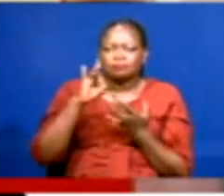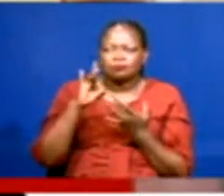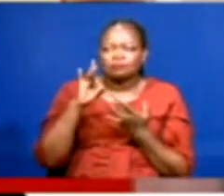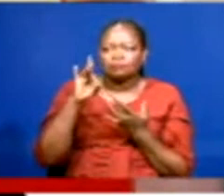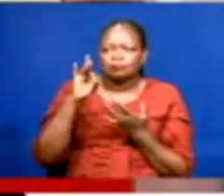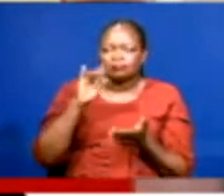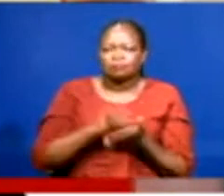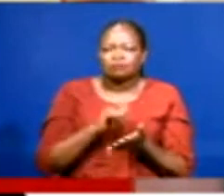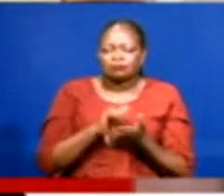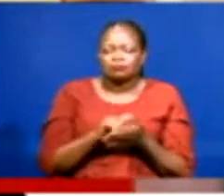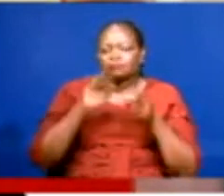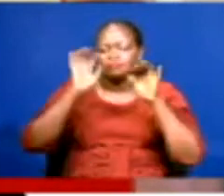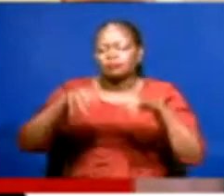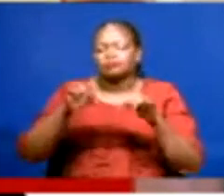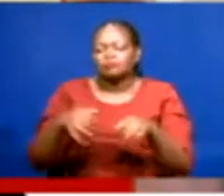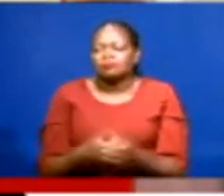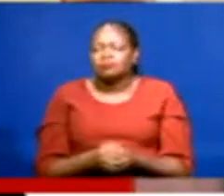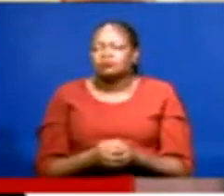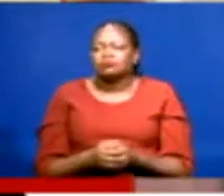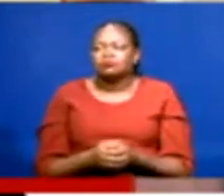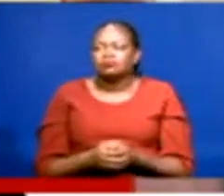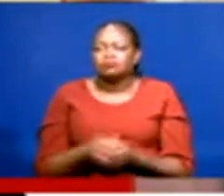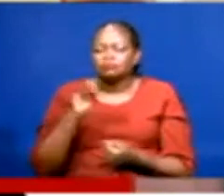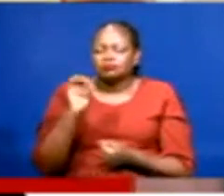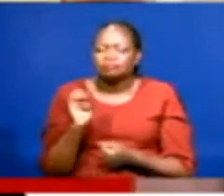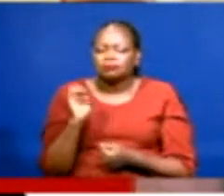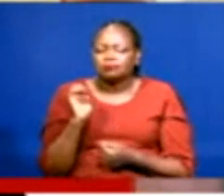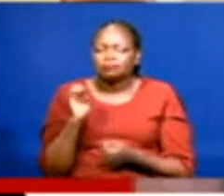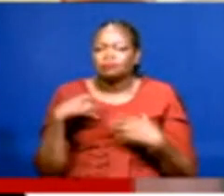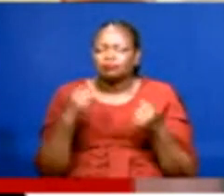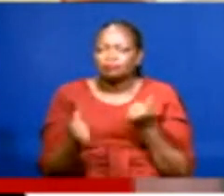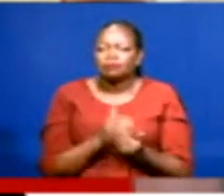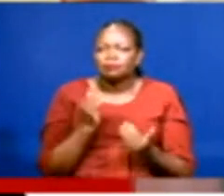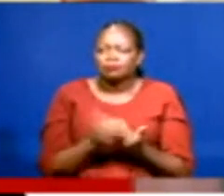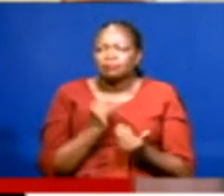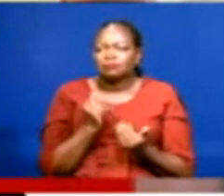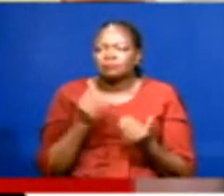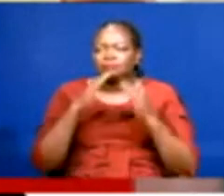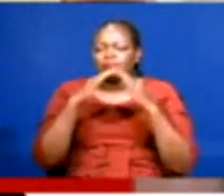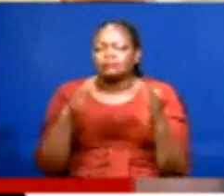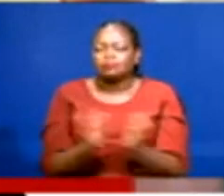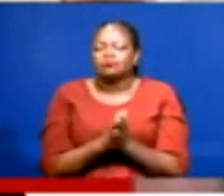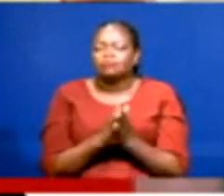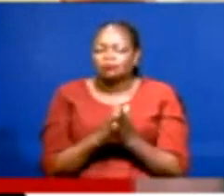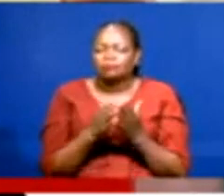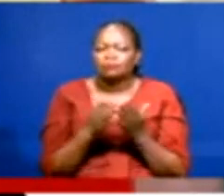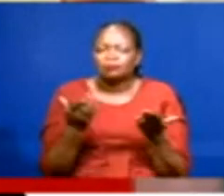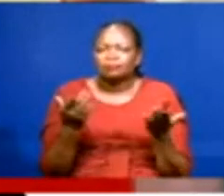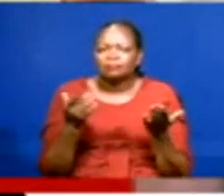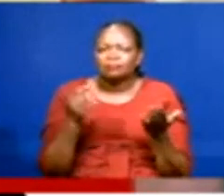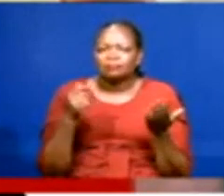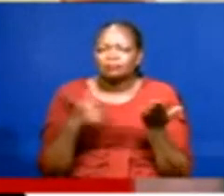priorities, that is agriculture, SMEs, healthcare, housing and settlements, and